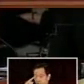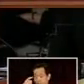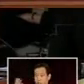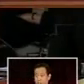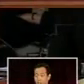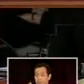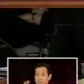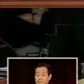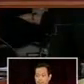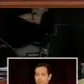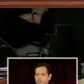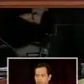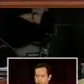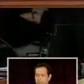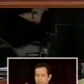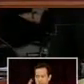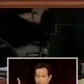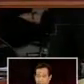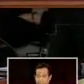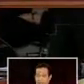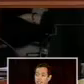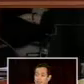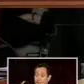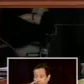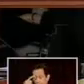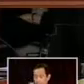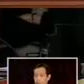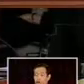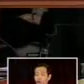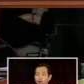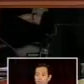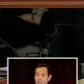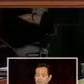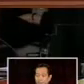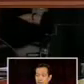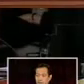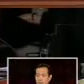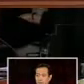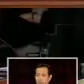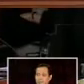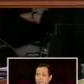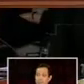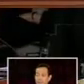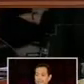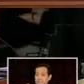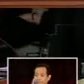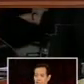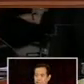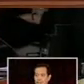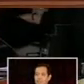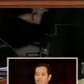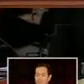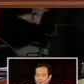case, ibinigay na lang ito. I'm saying that because this all started with the little lady and the big